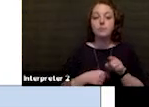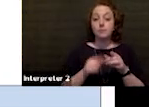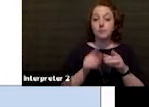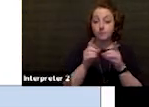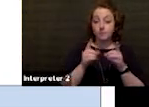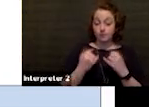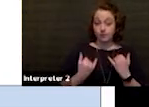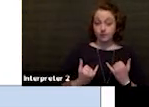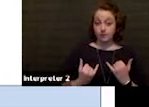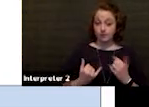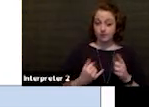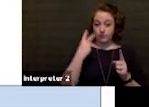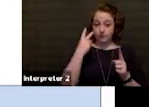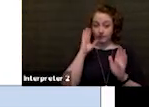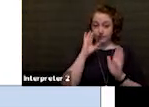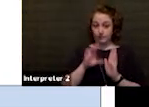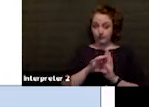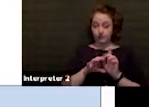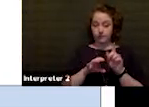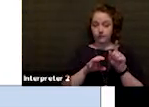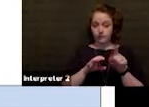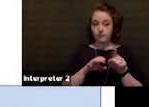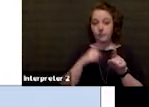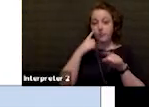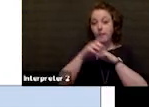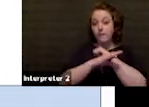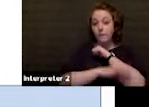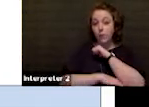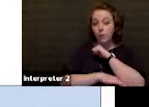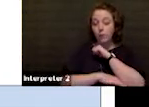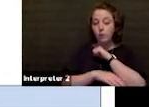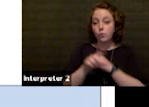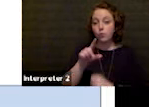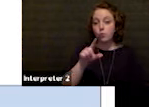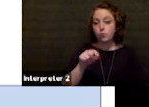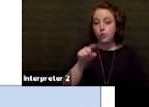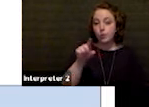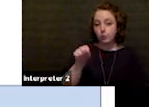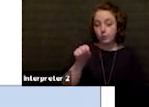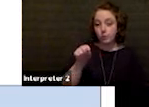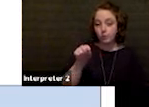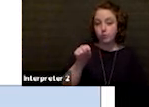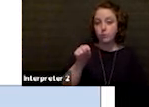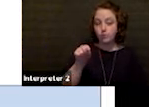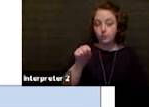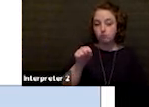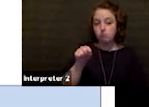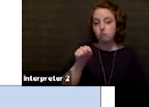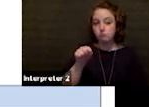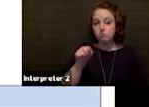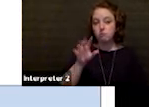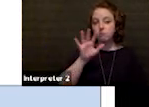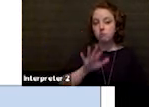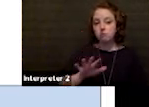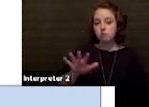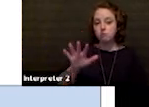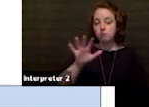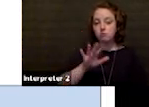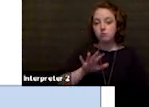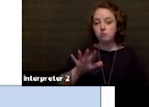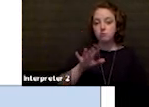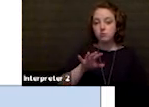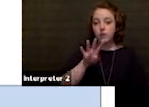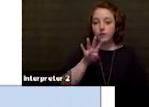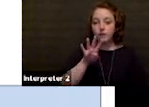see in our snapshot for fall of 2020, we're at about 4,200 in